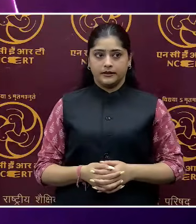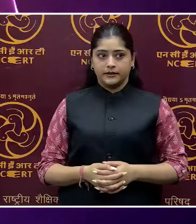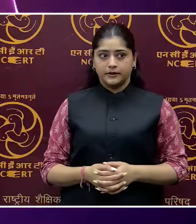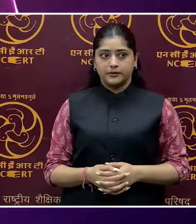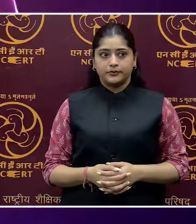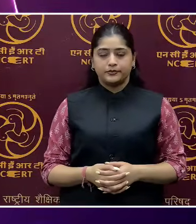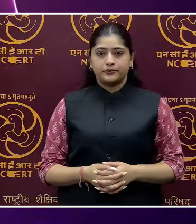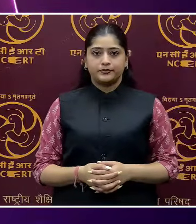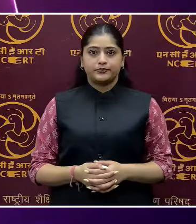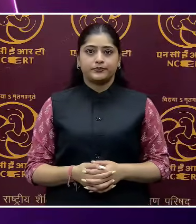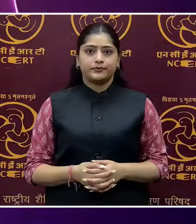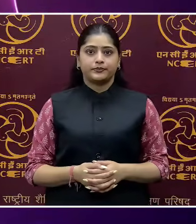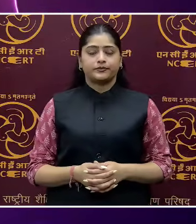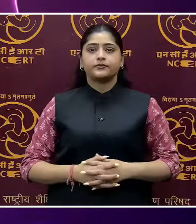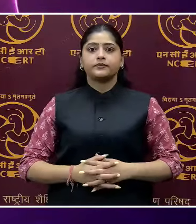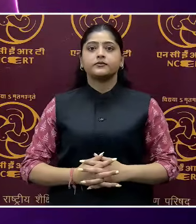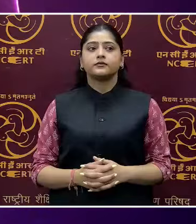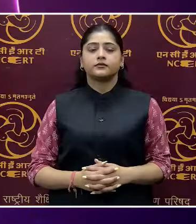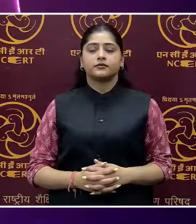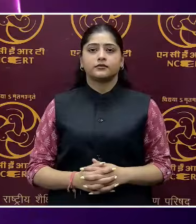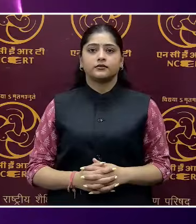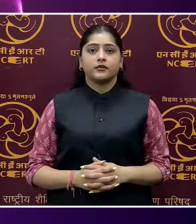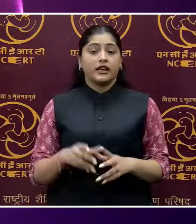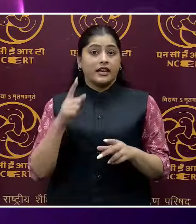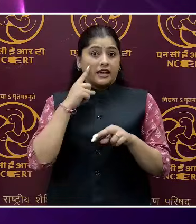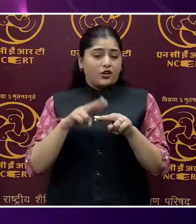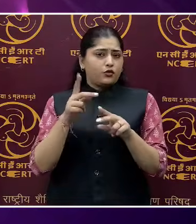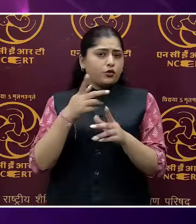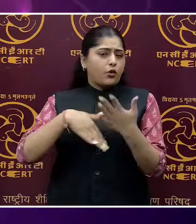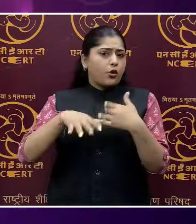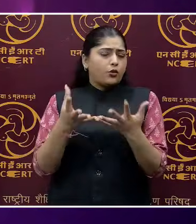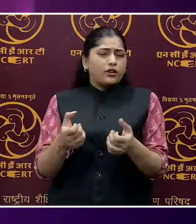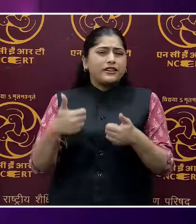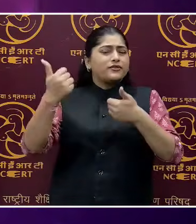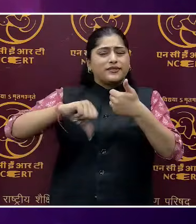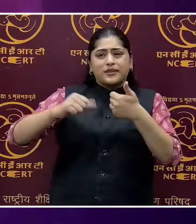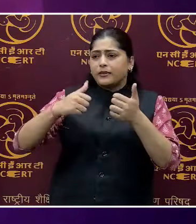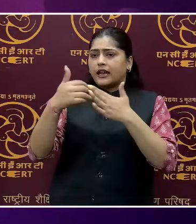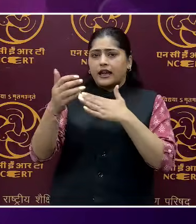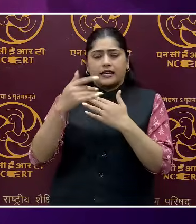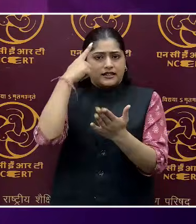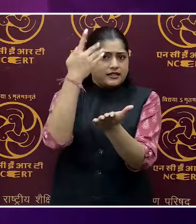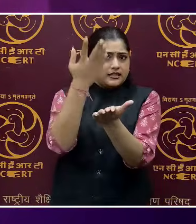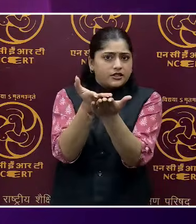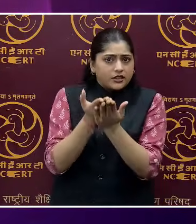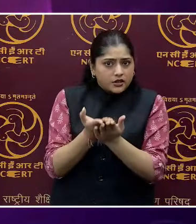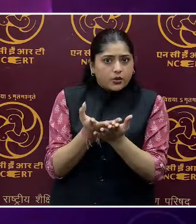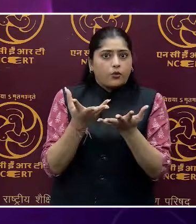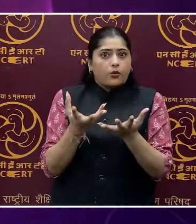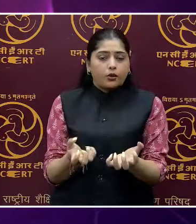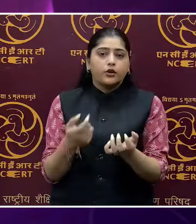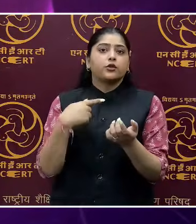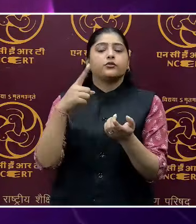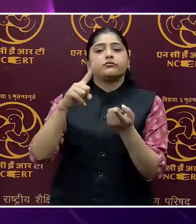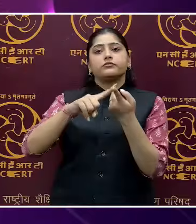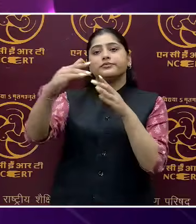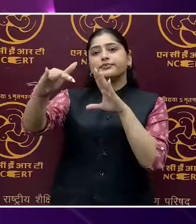8800440559. With that, if you want to send us any feedback, any suggestion, you can directly write us on our mail ID which